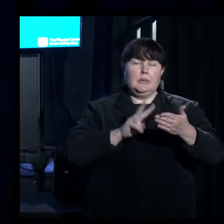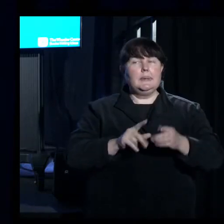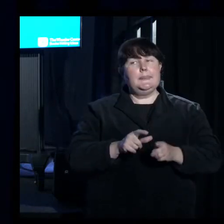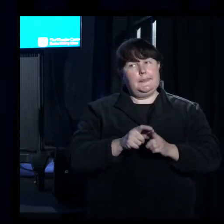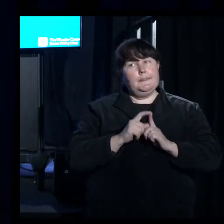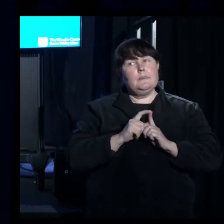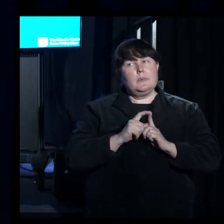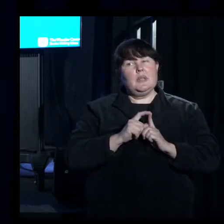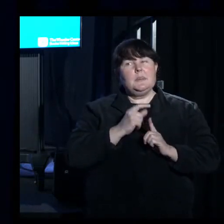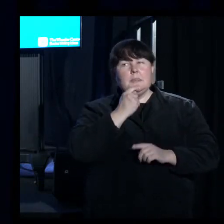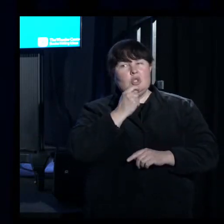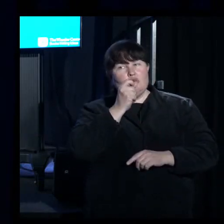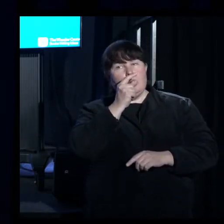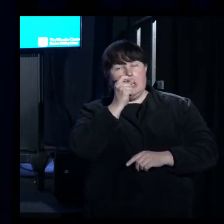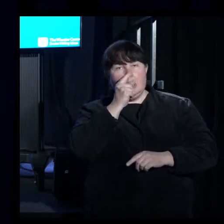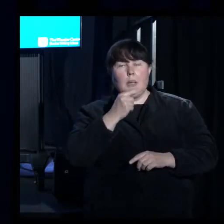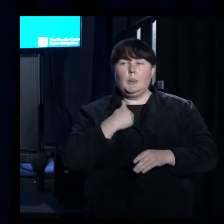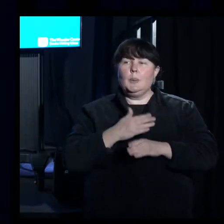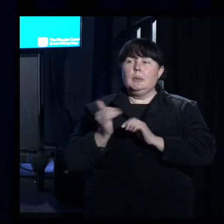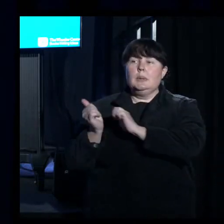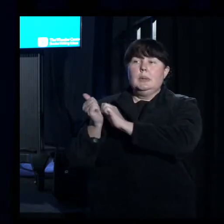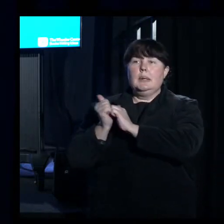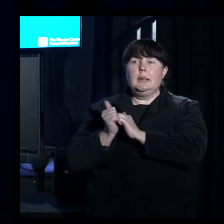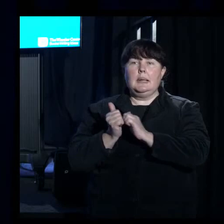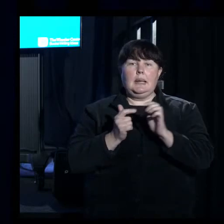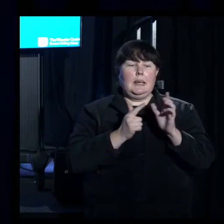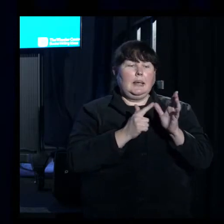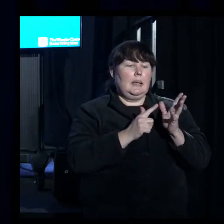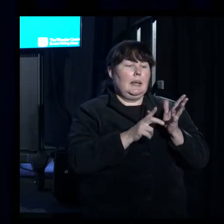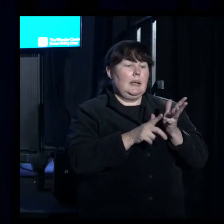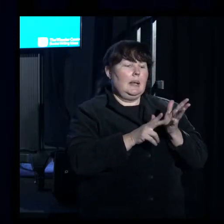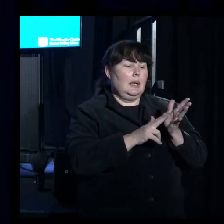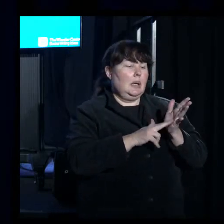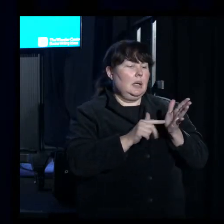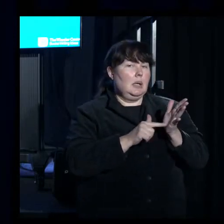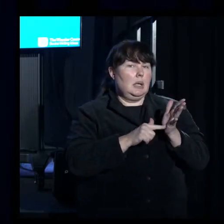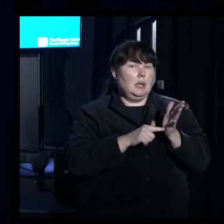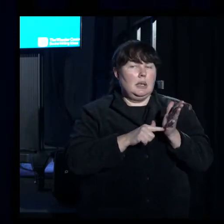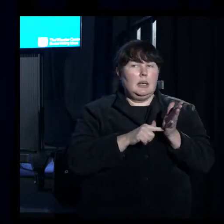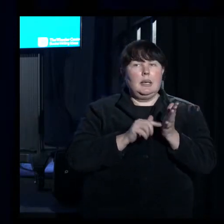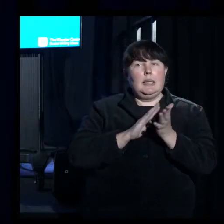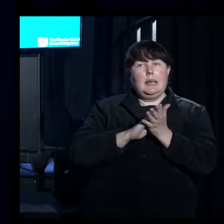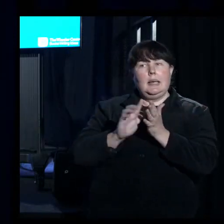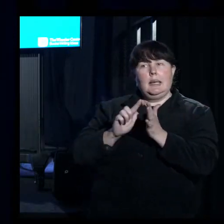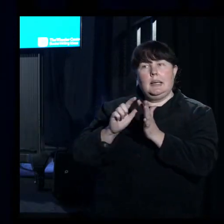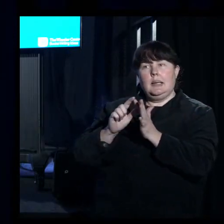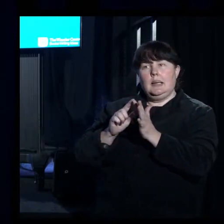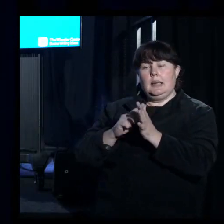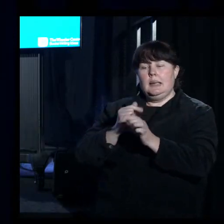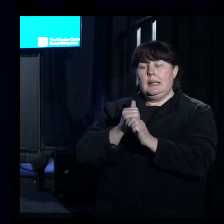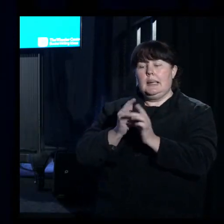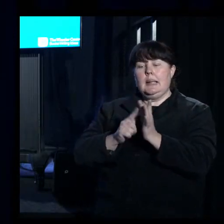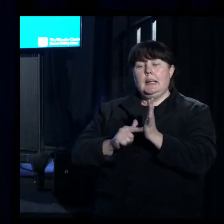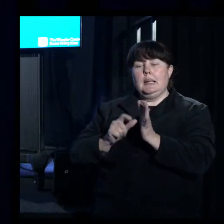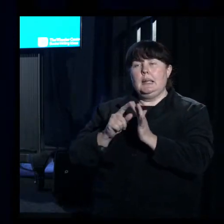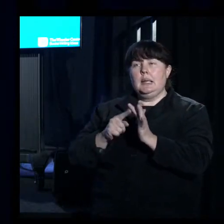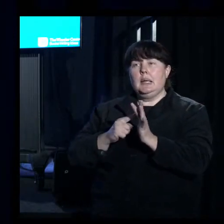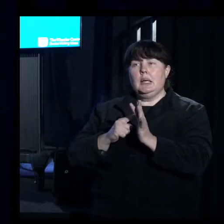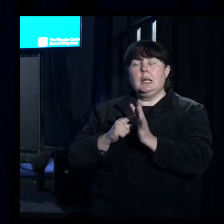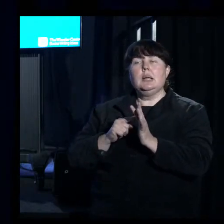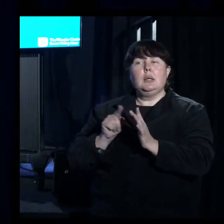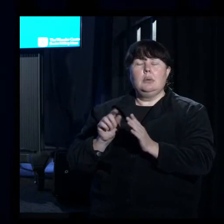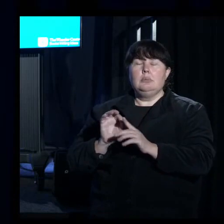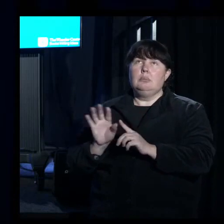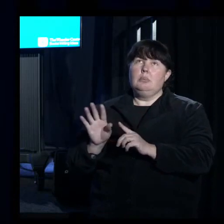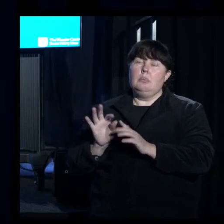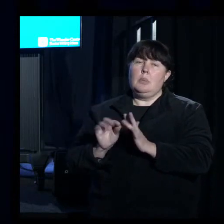in collaboration with Anahera Gildea, who is an incredible poet from Aotearoa, and it was a really gorgeous